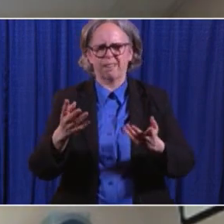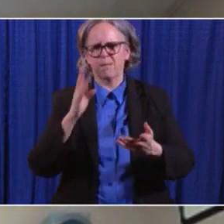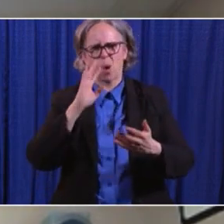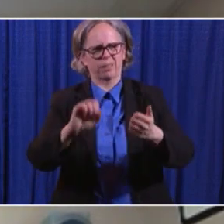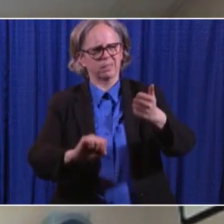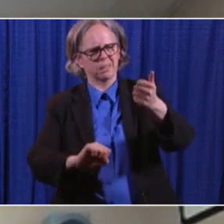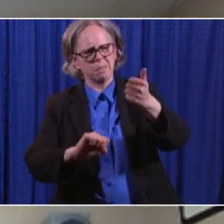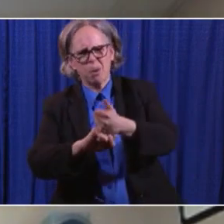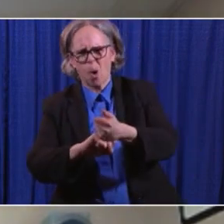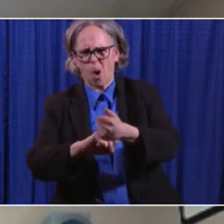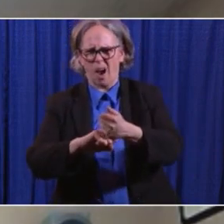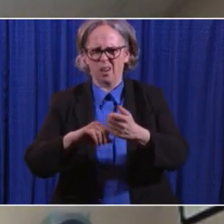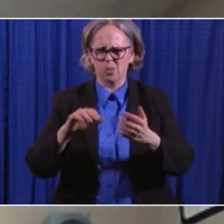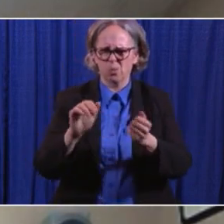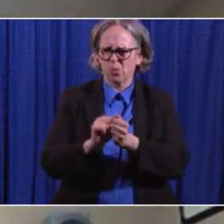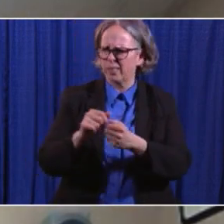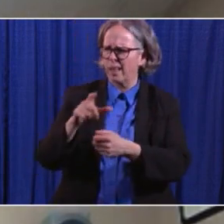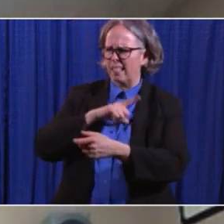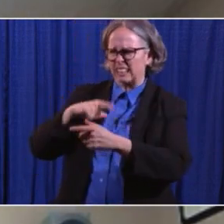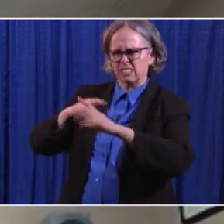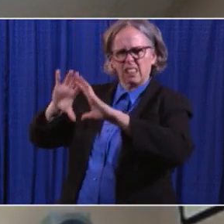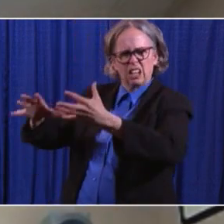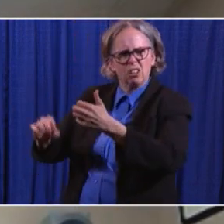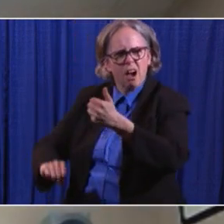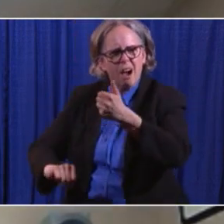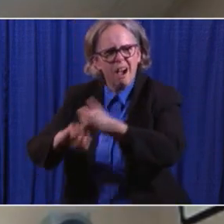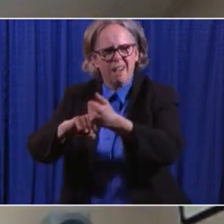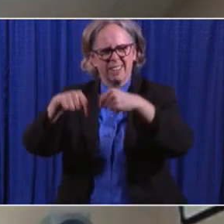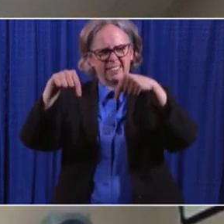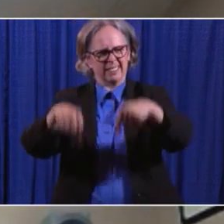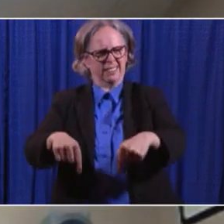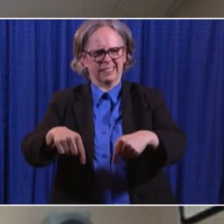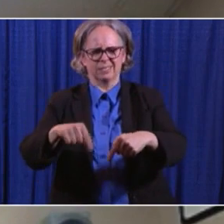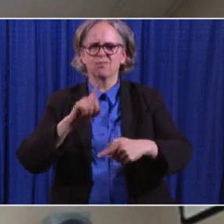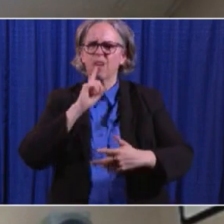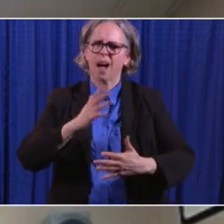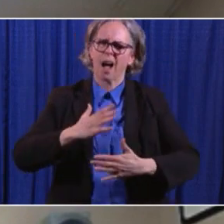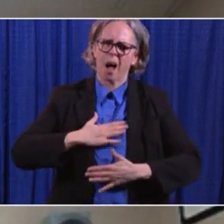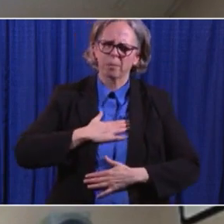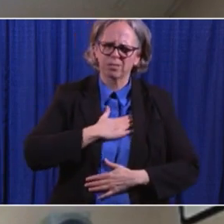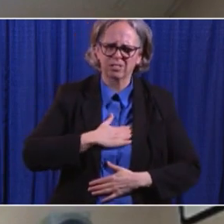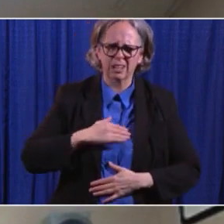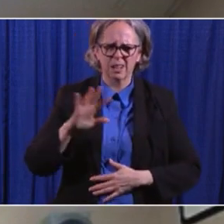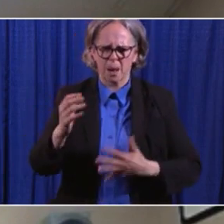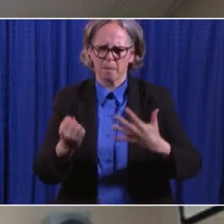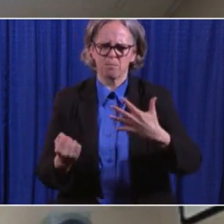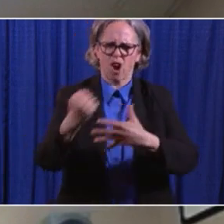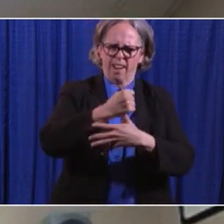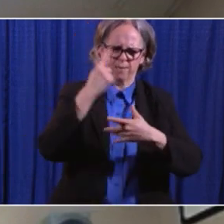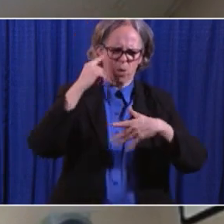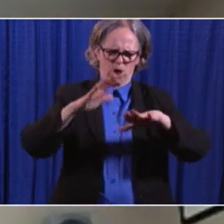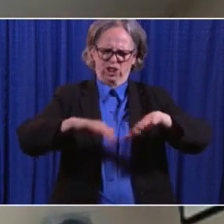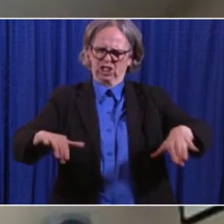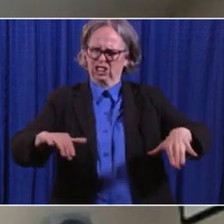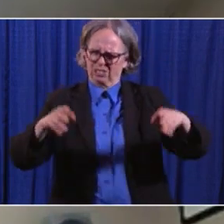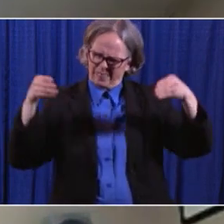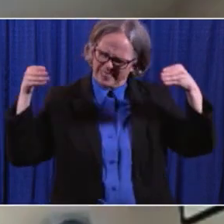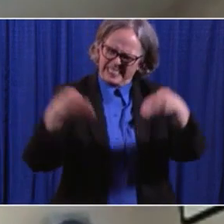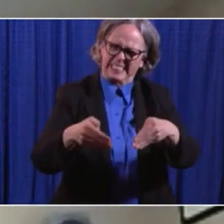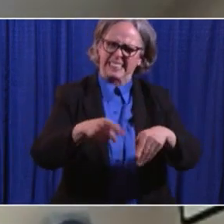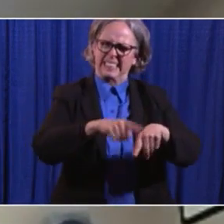to public children's services agencies and the system when it comes to caring for kids. It was much needed and very much